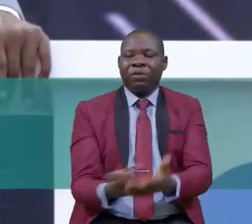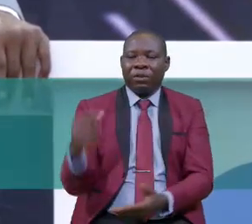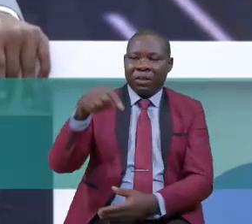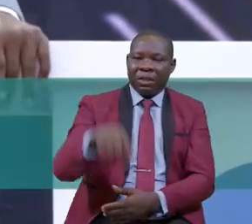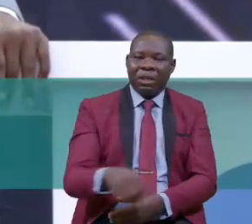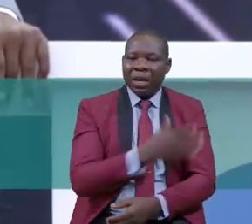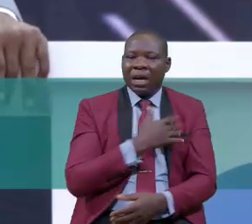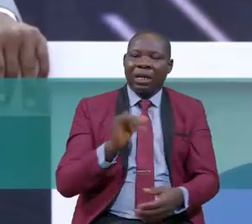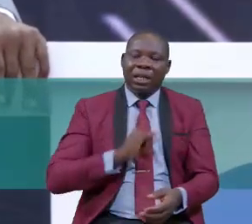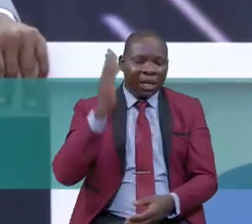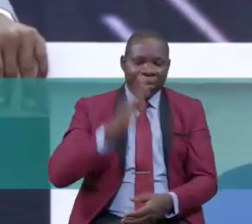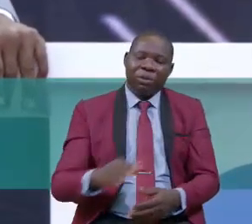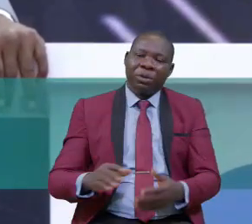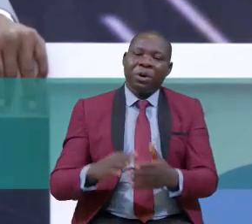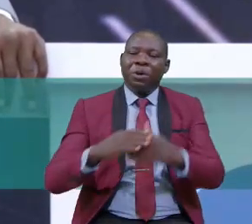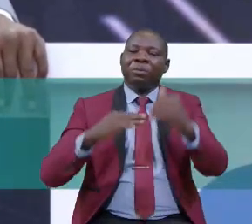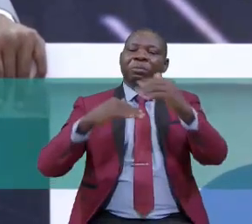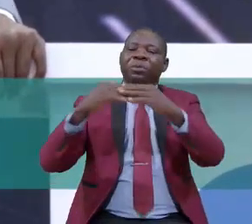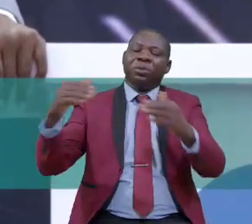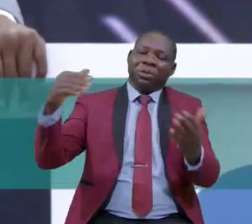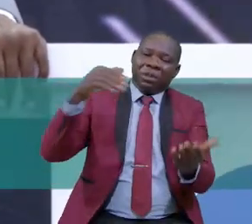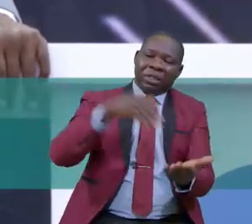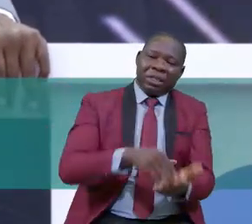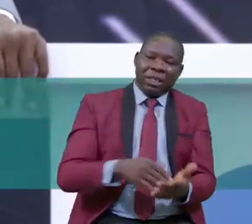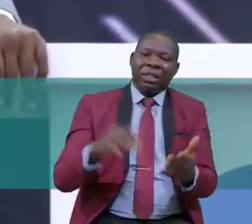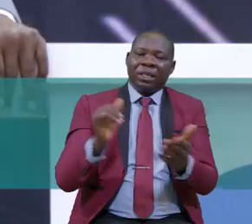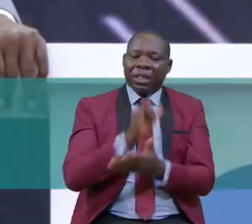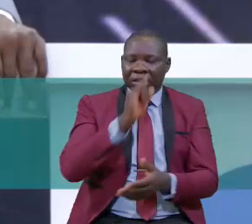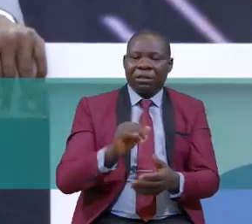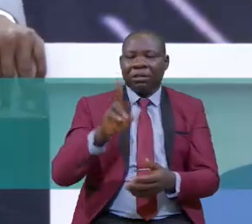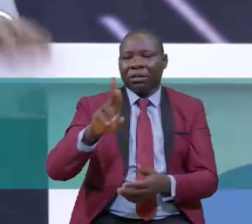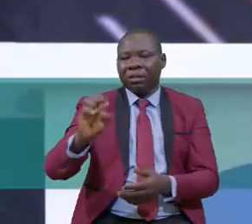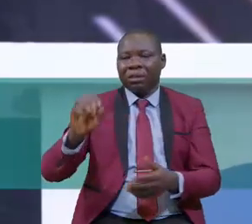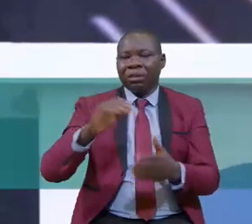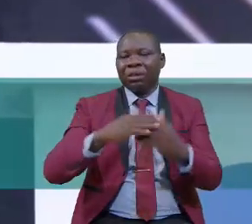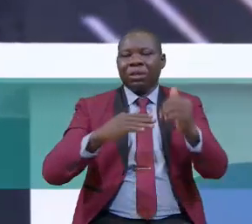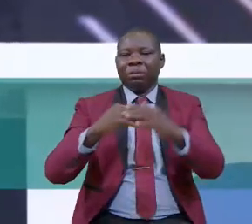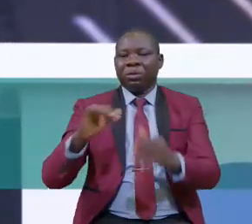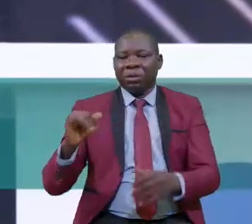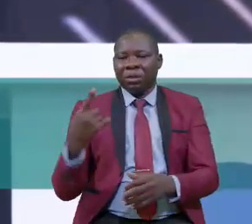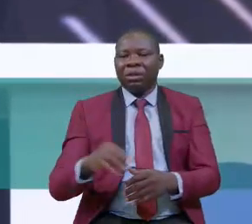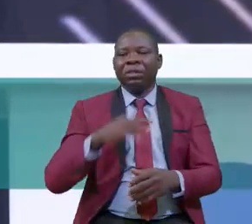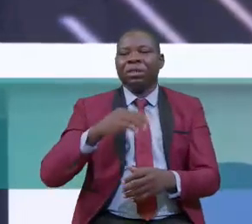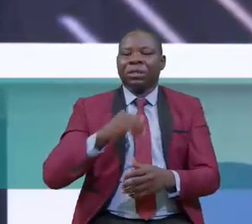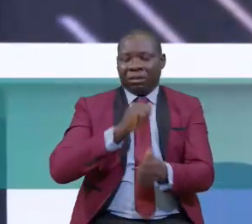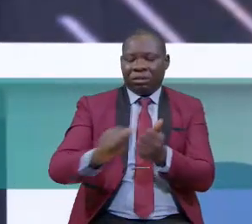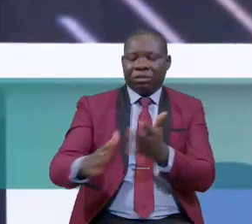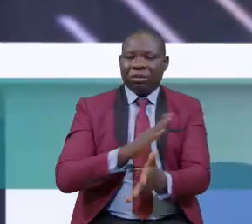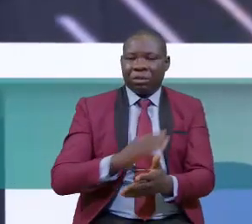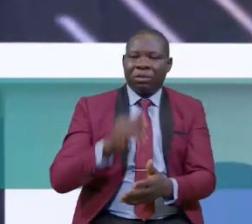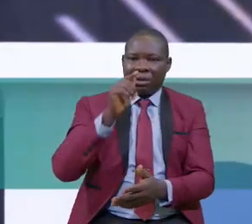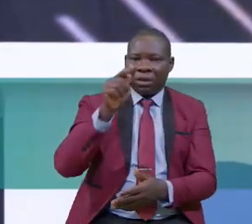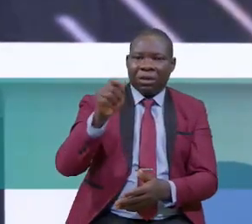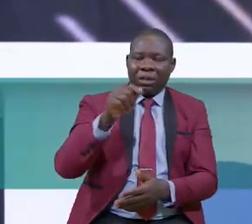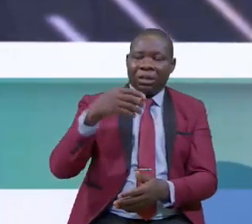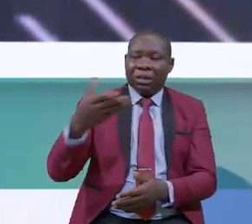again. That's rebuilding. I will build again the ruins thereof, and I will set it